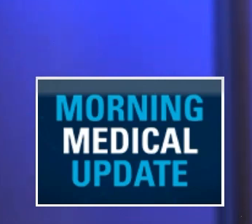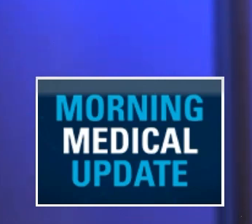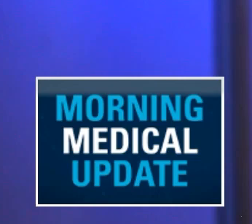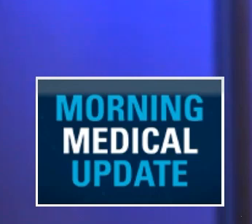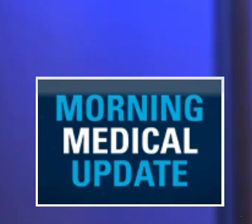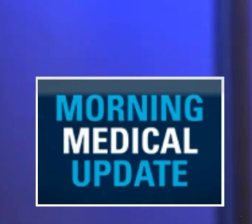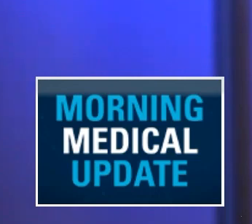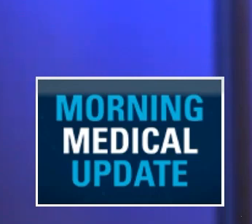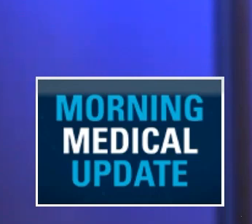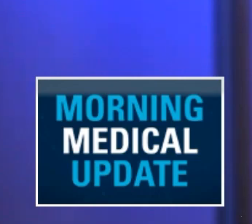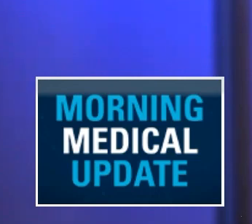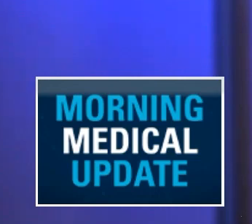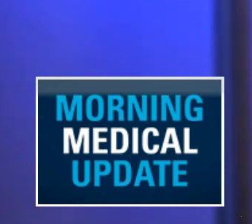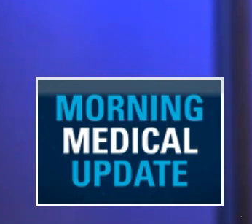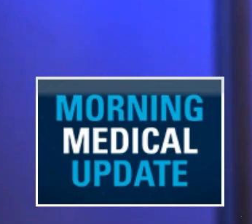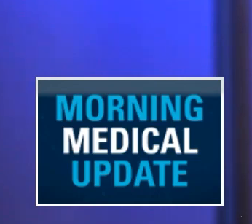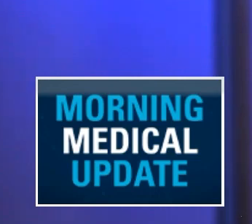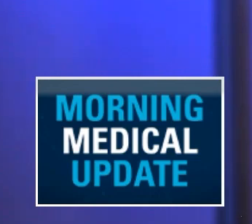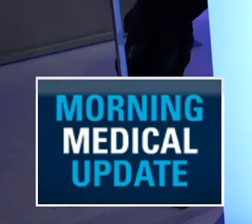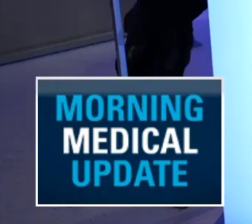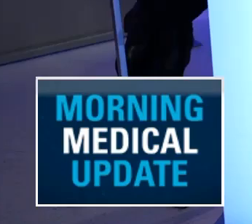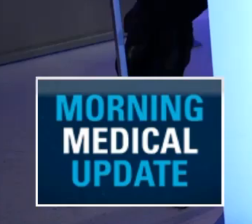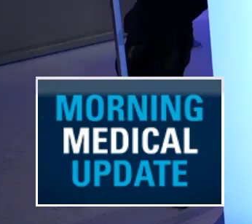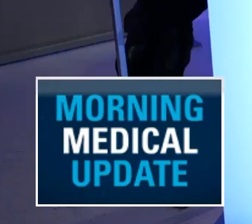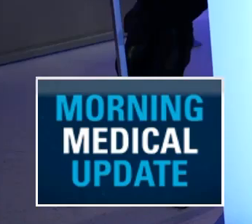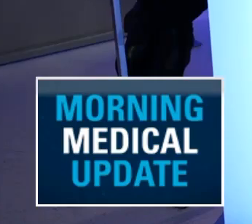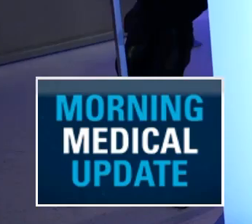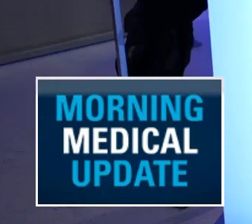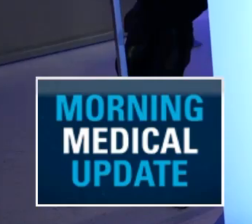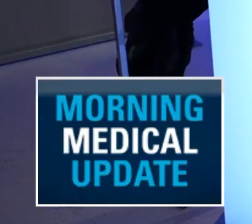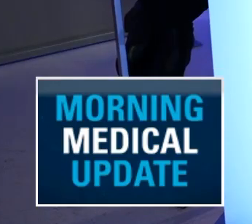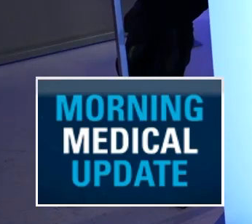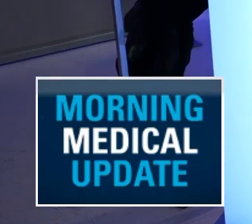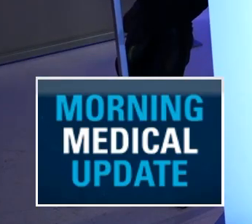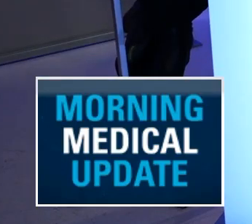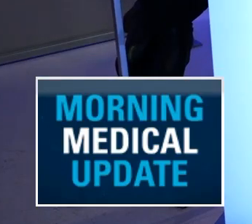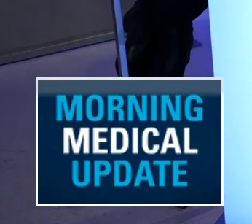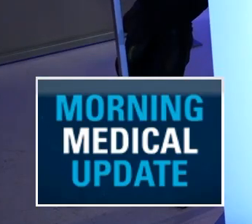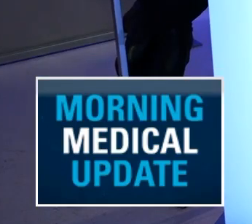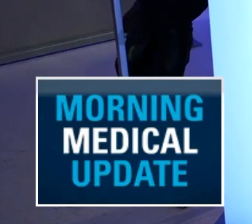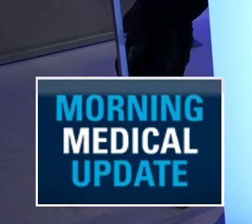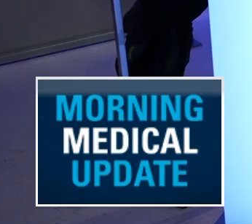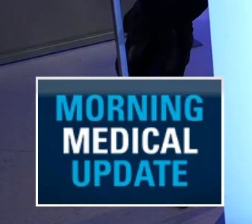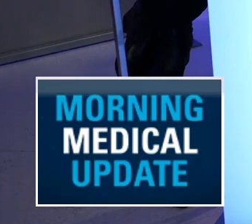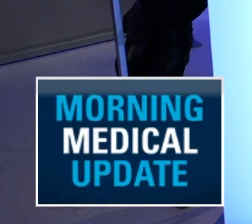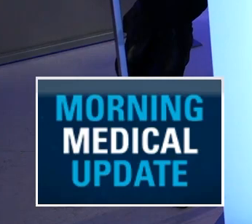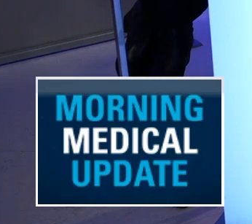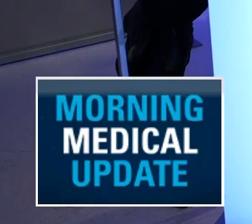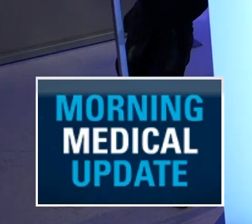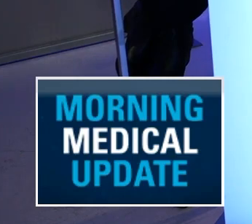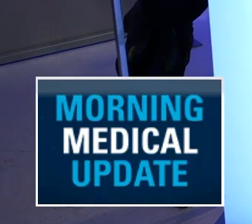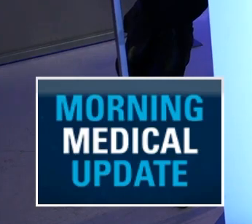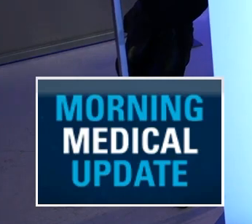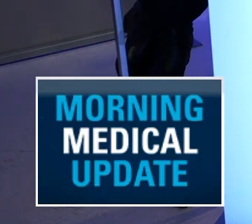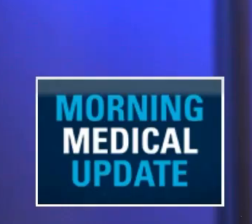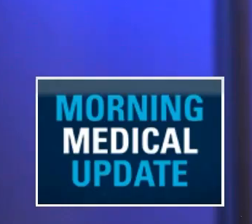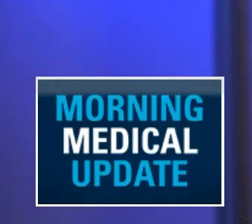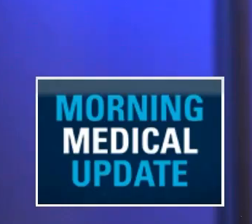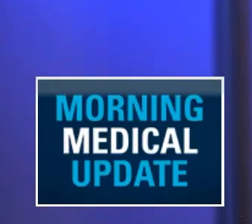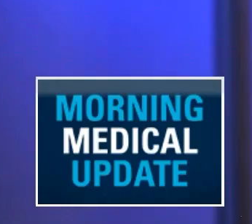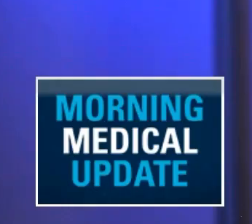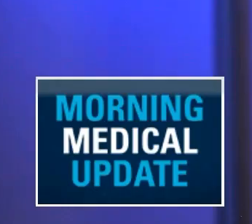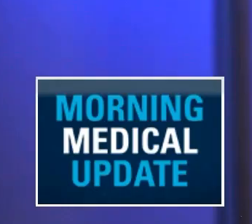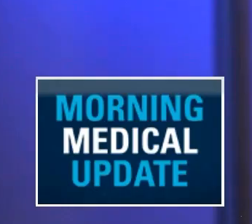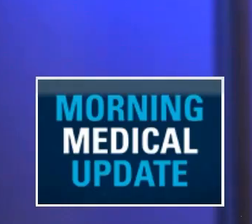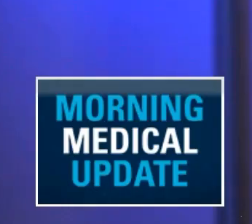doing, or if I'm okay. Was there a time you had to live with somebody? Tell us a little bit about that. Yeah, I had to, after high school, try